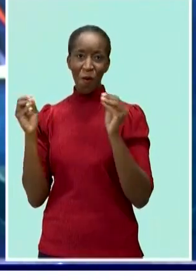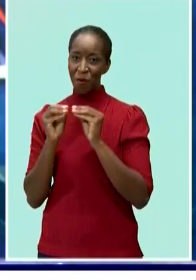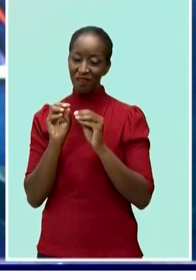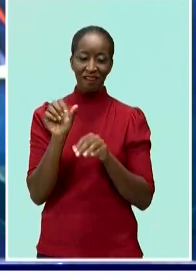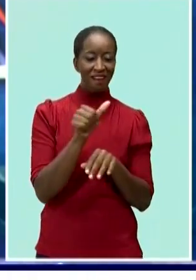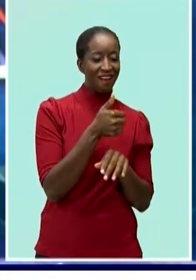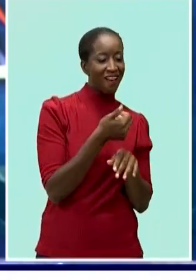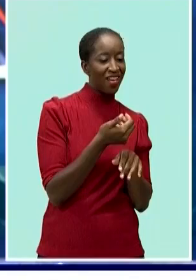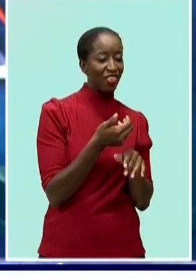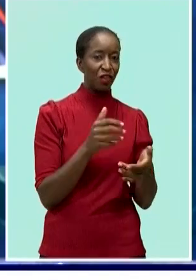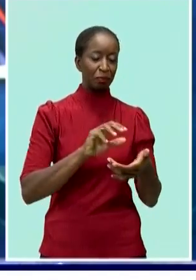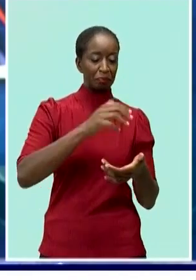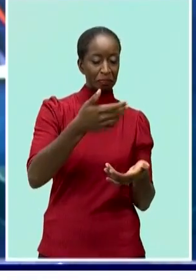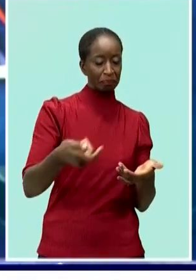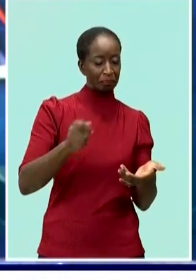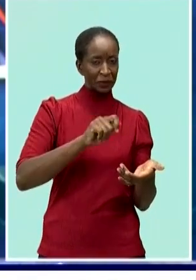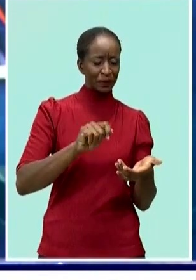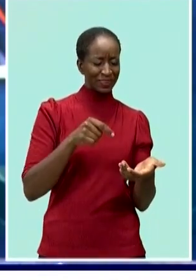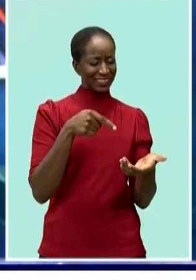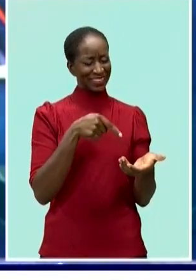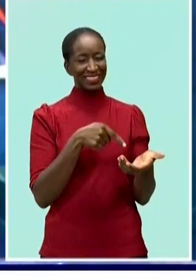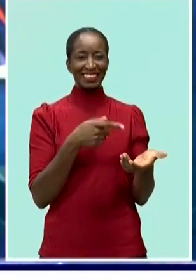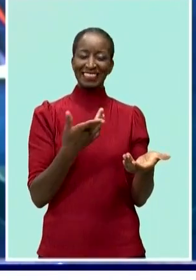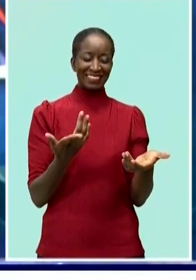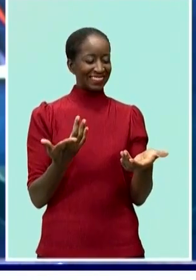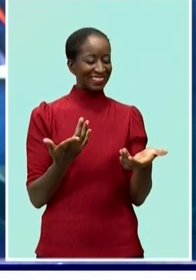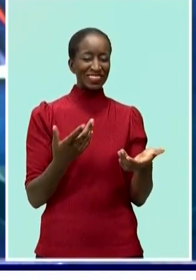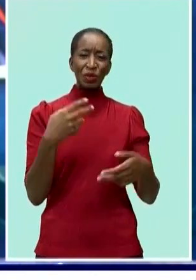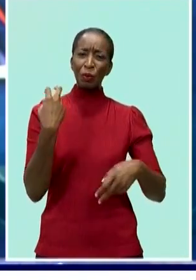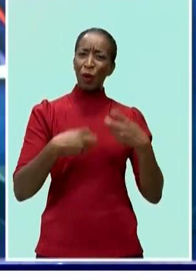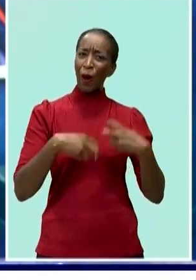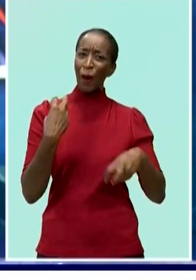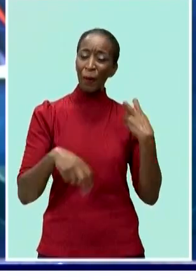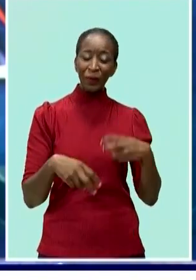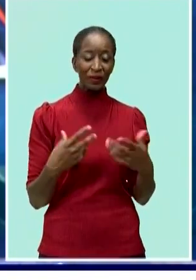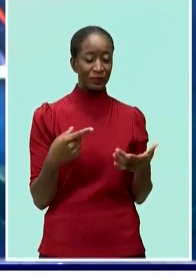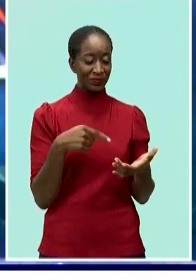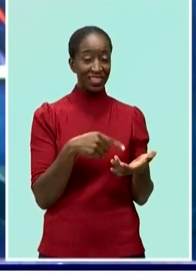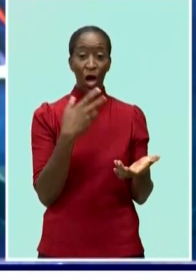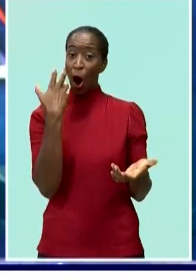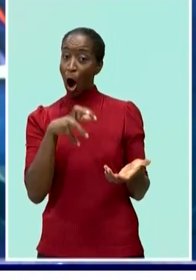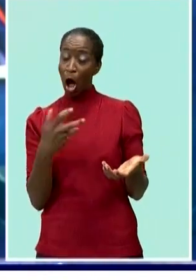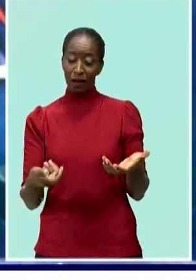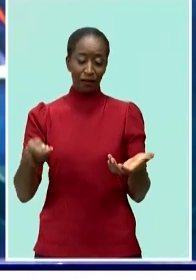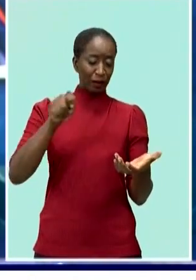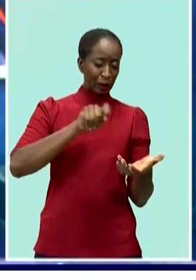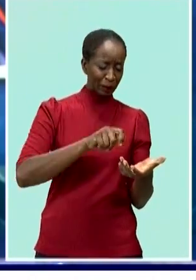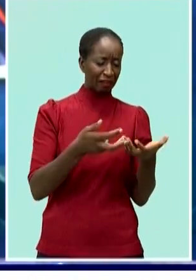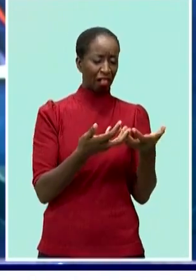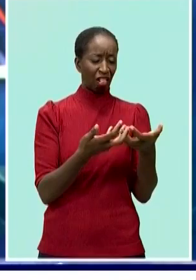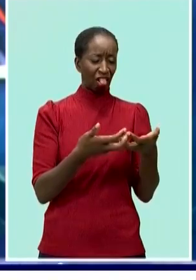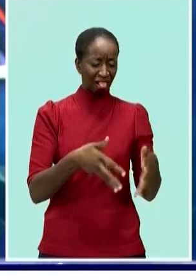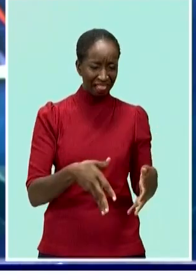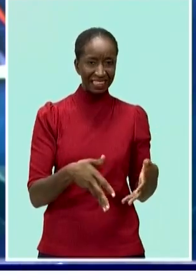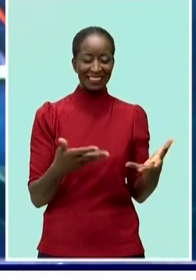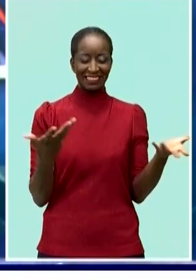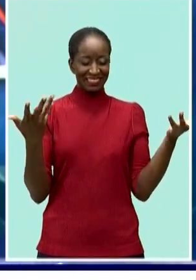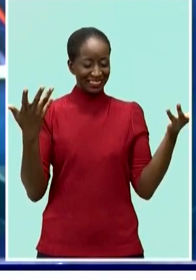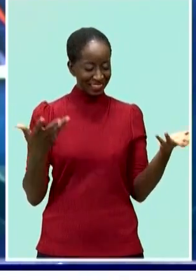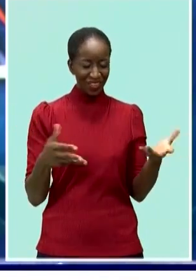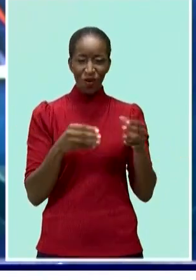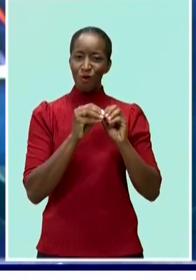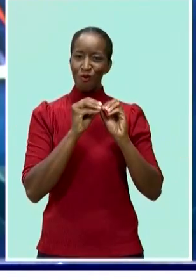concern to some, the heat tolerance and the buckling of some food containers. Now, green energy advocate Mark Hill says that the products will